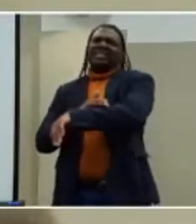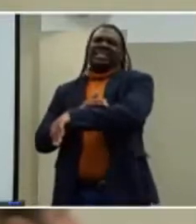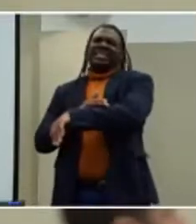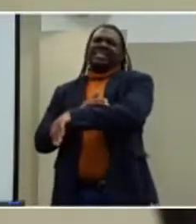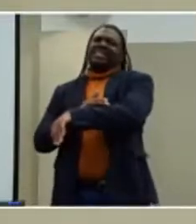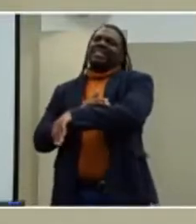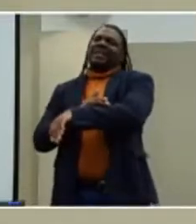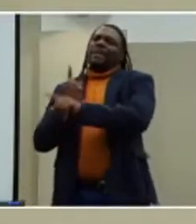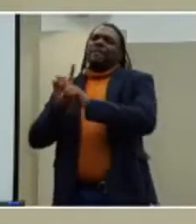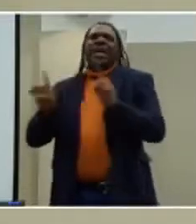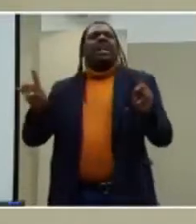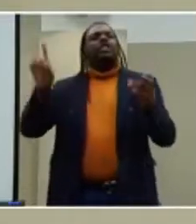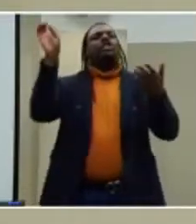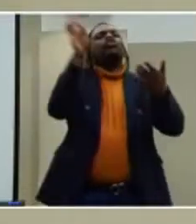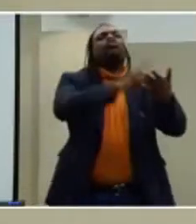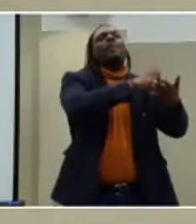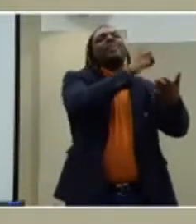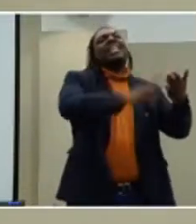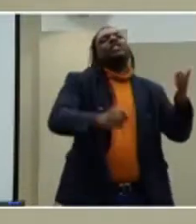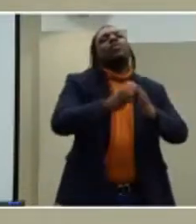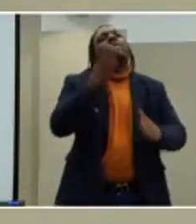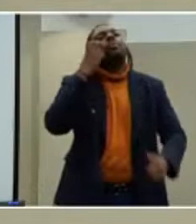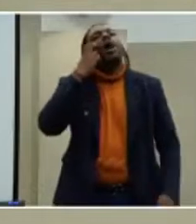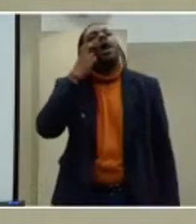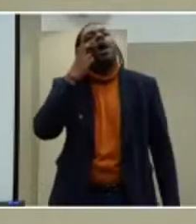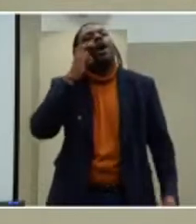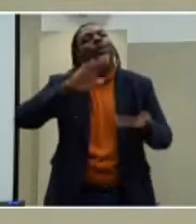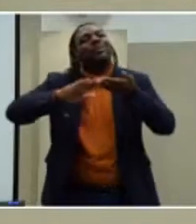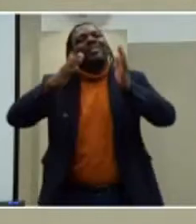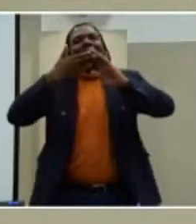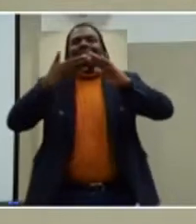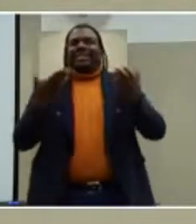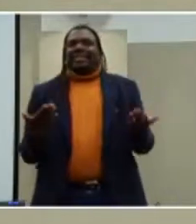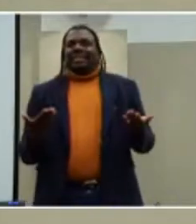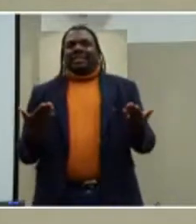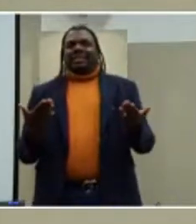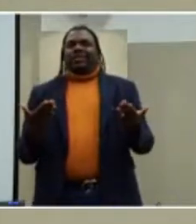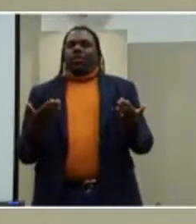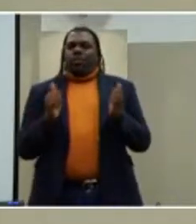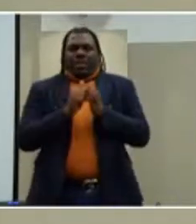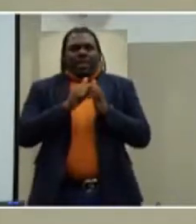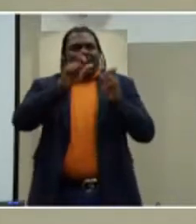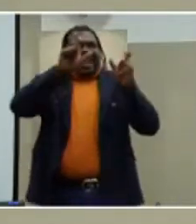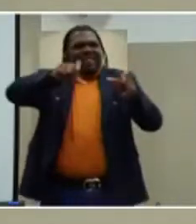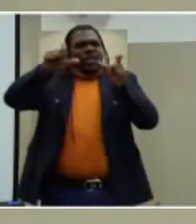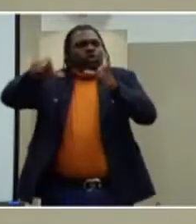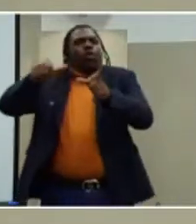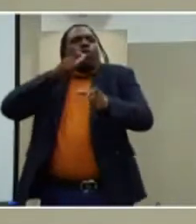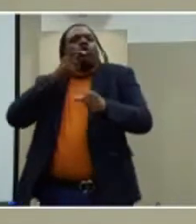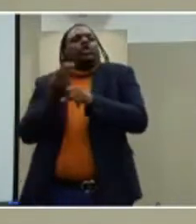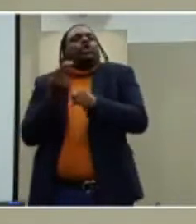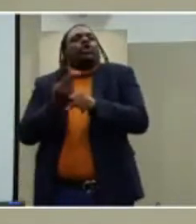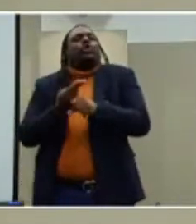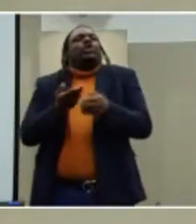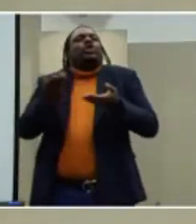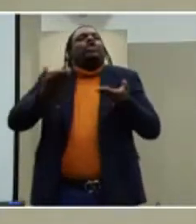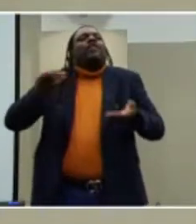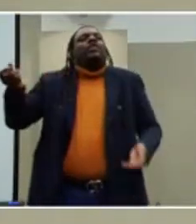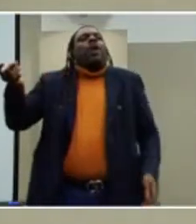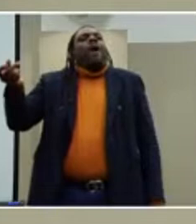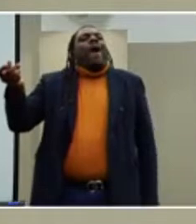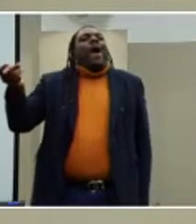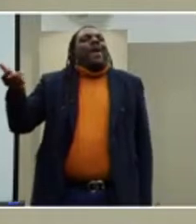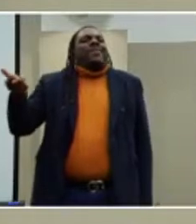there's a ton of discrimination in the blind community, especially to individuals who use service dogs, including my wife.